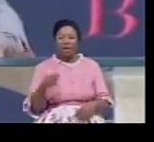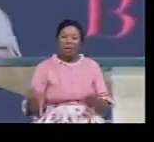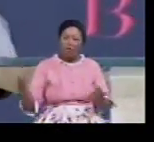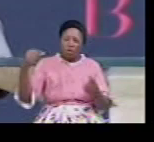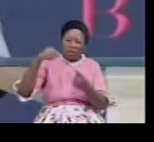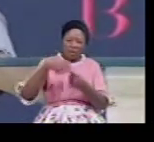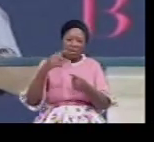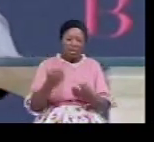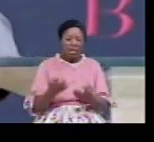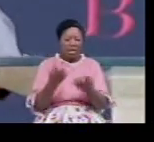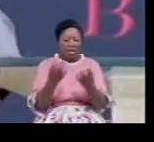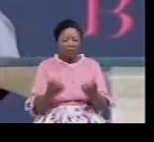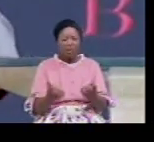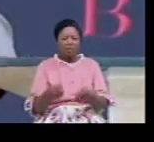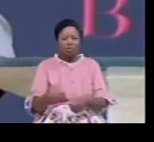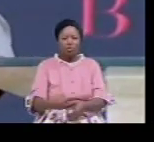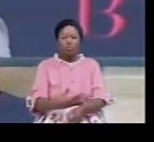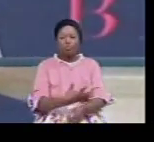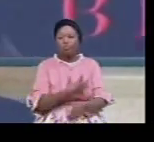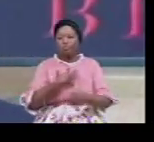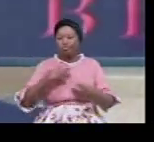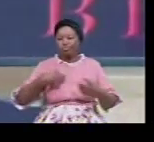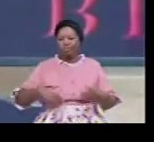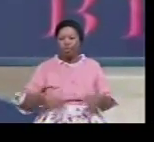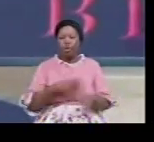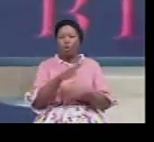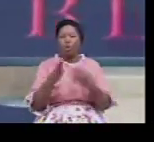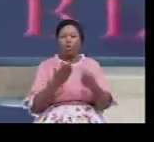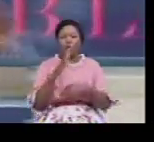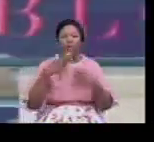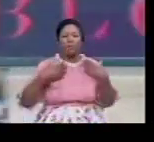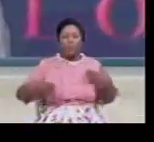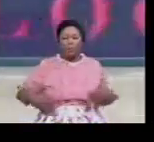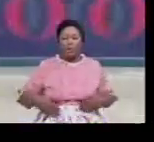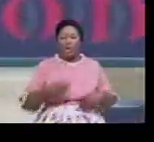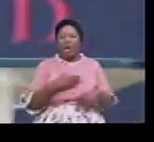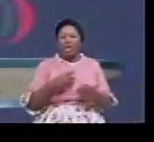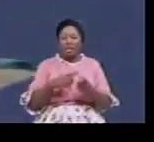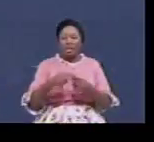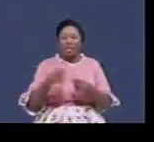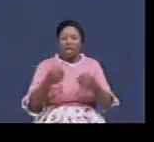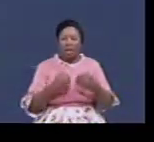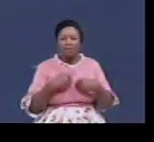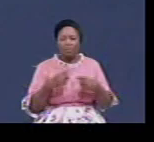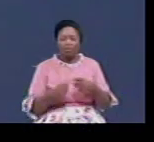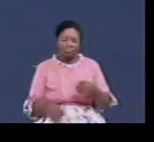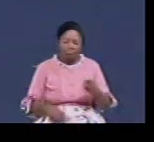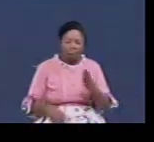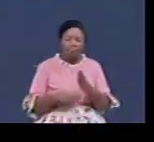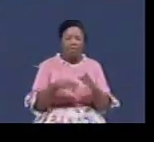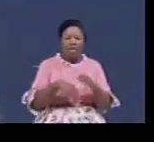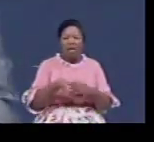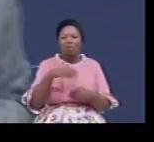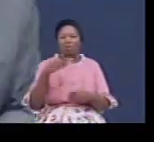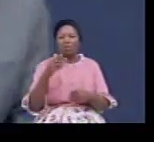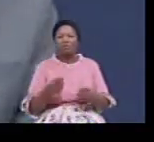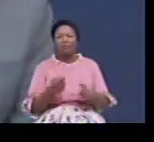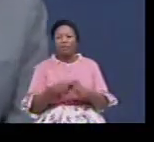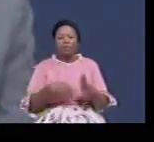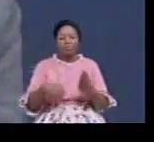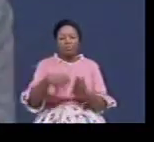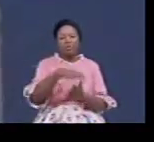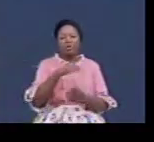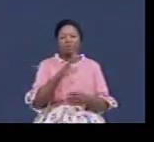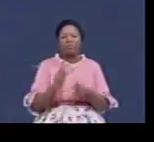leprosy spreads in the whole body, and then they have to be cast out of the midst of the